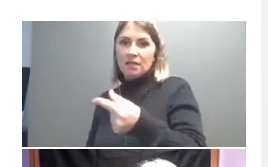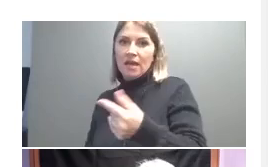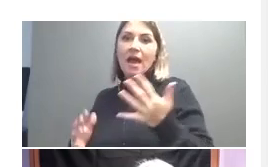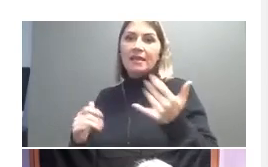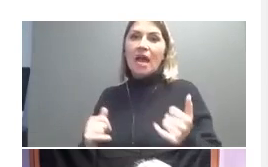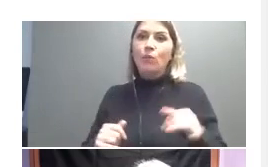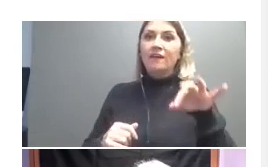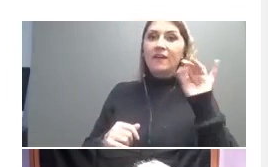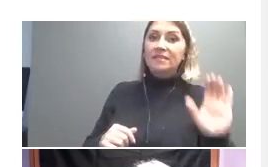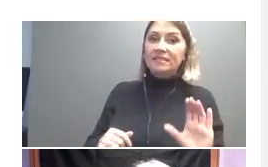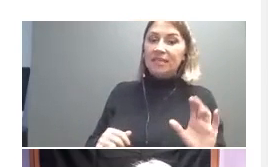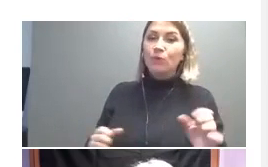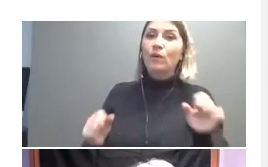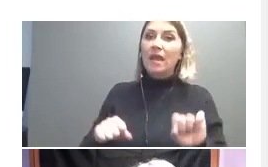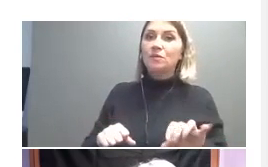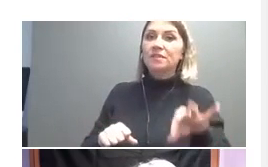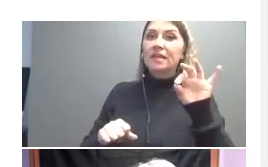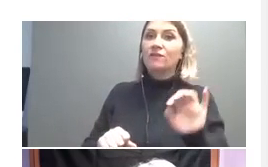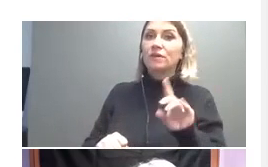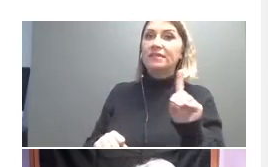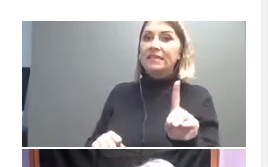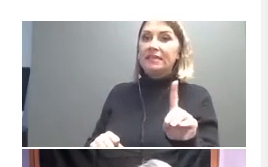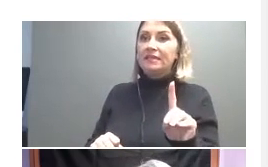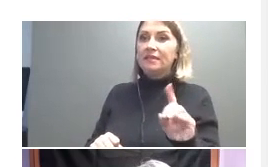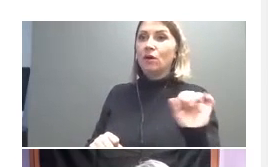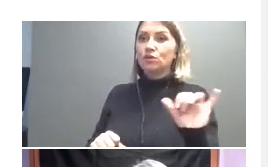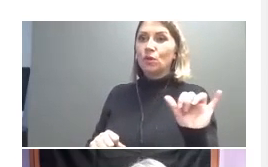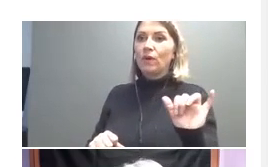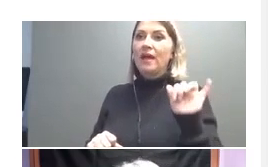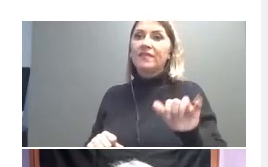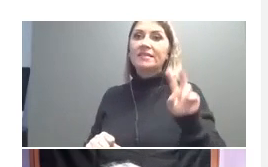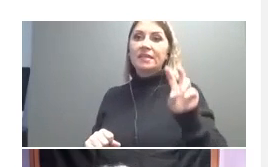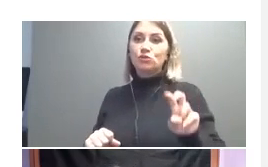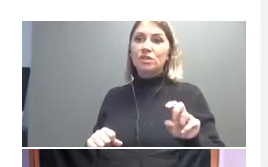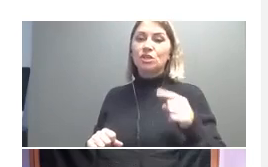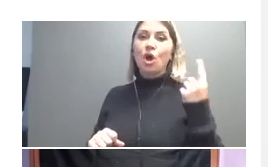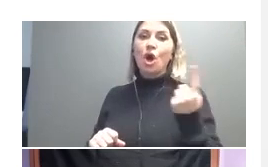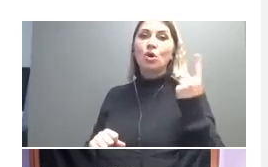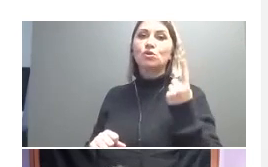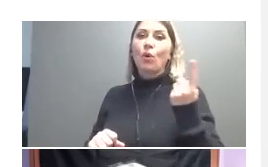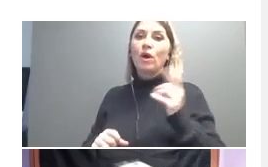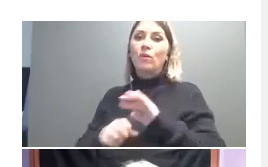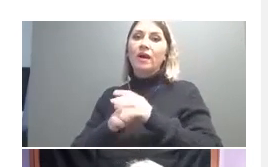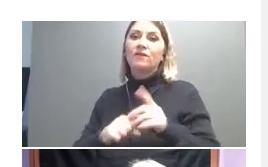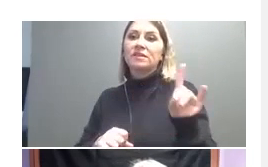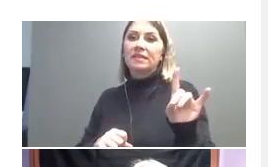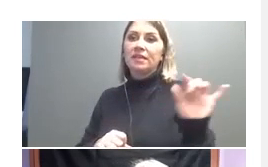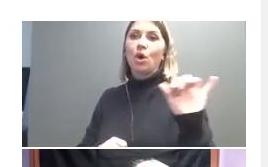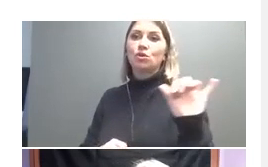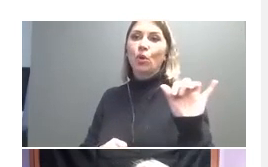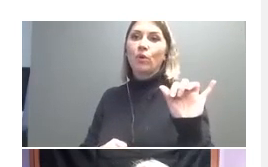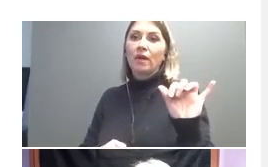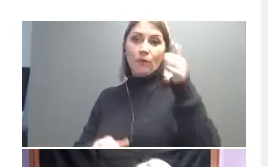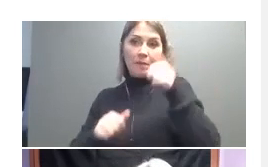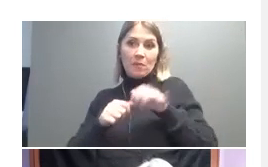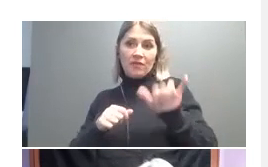discovered C, we are able to discover D as well. So this iteration, we are only also going to cover D as well. But remember that